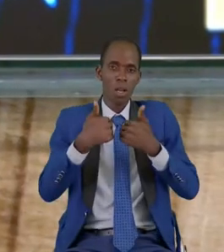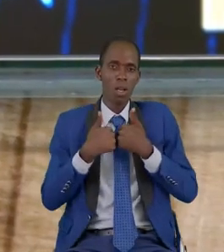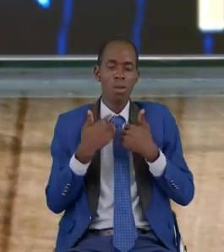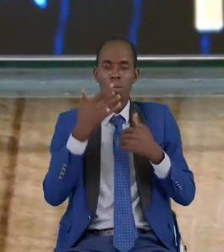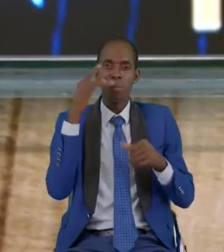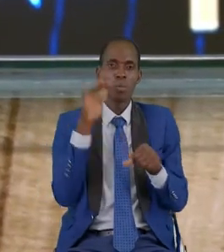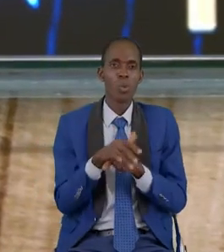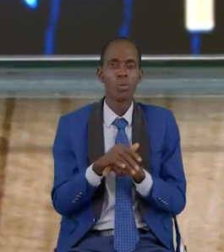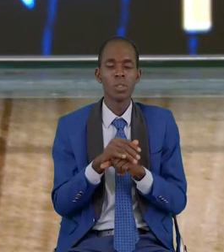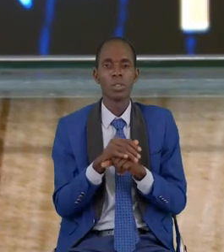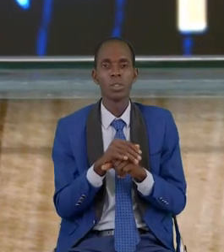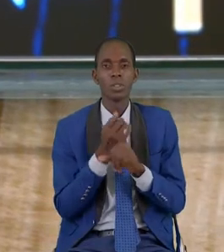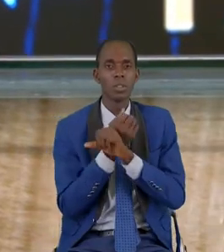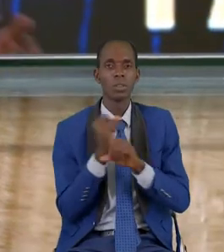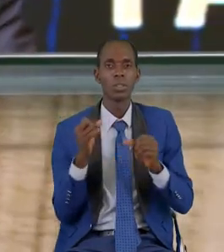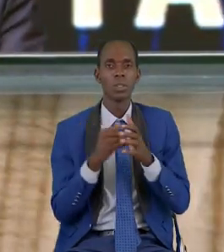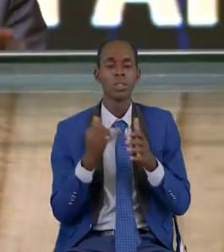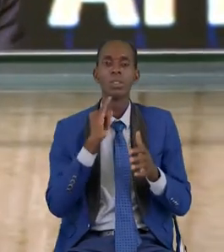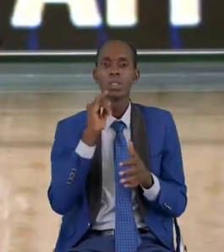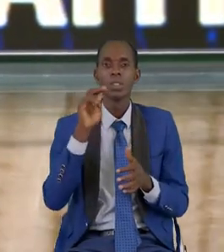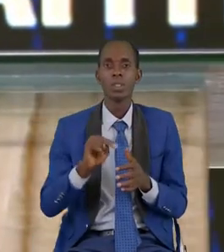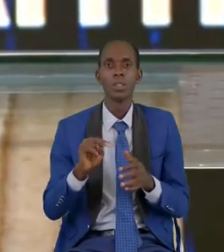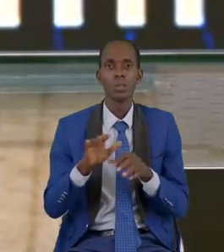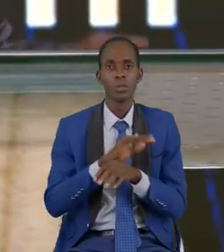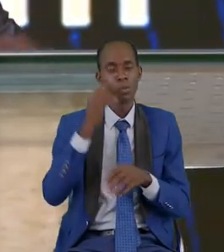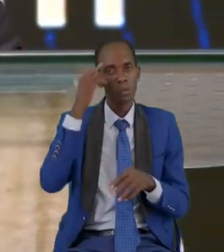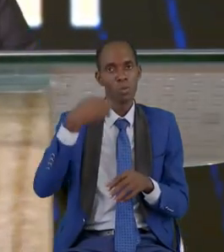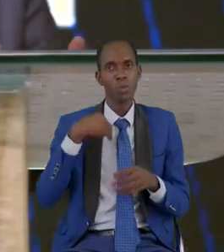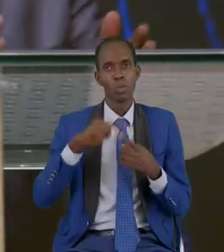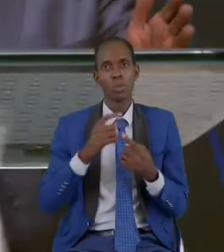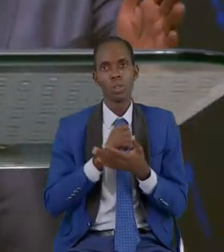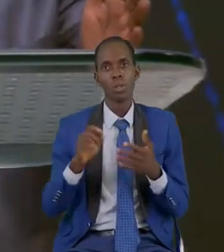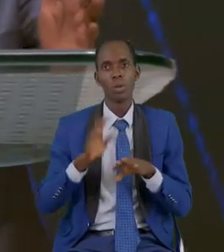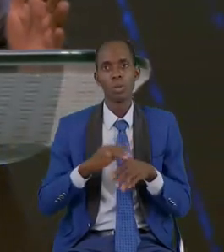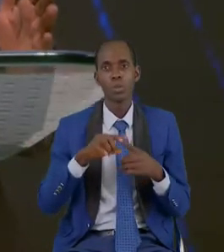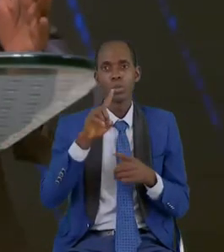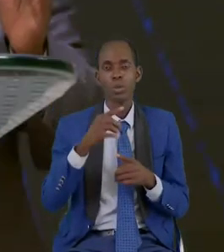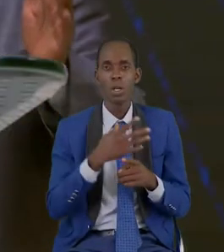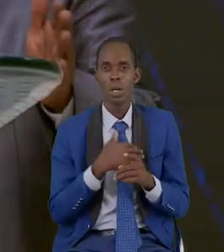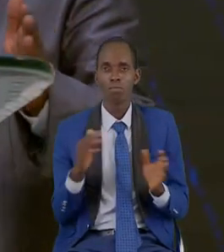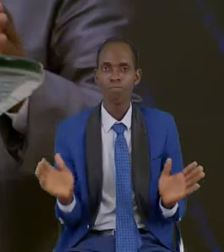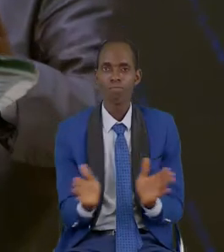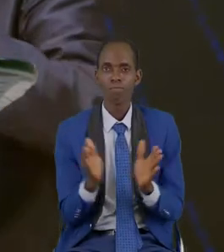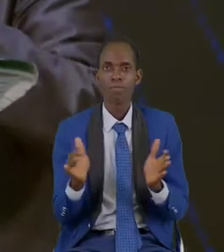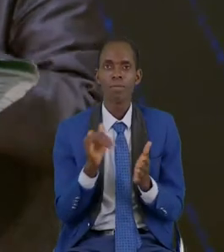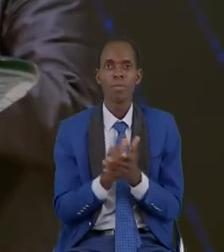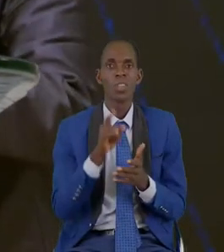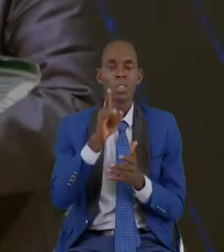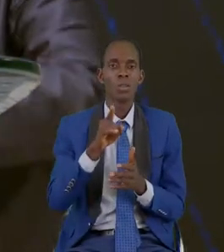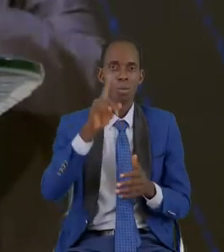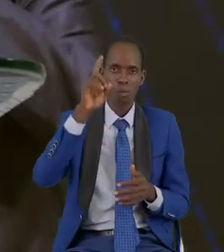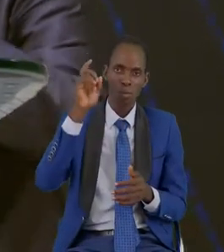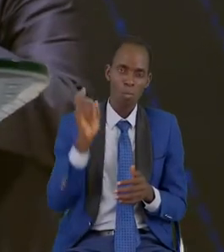needful for me to write unto you and to exhort you that ye should, ye must, you have